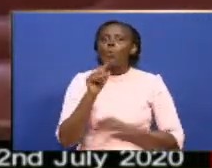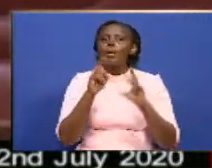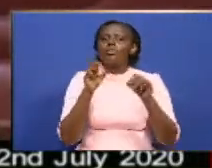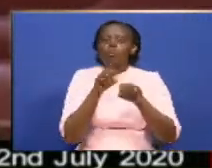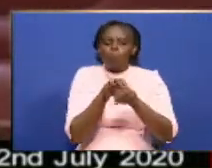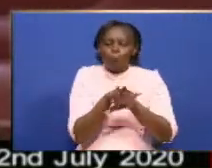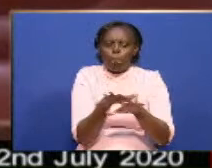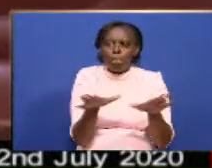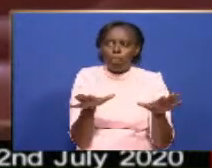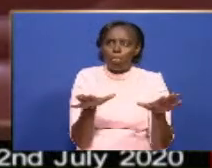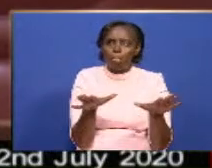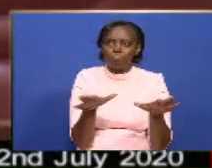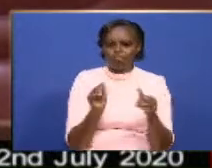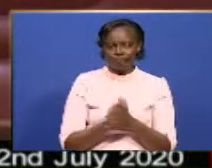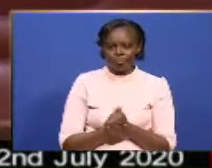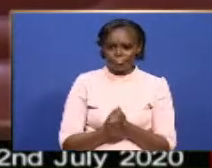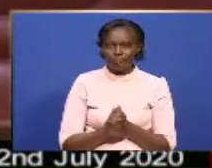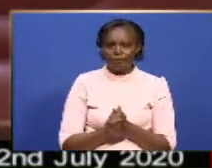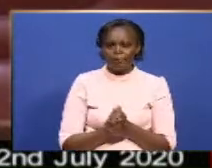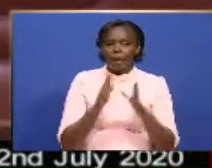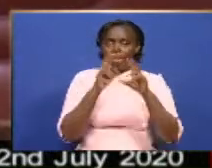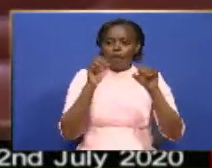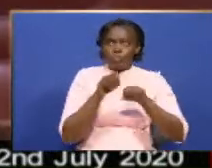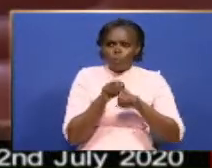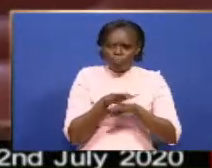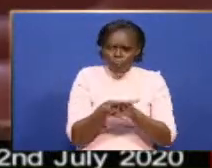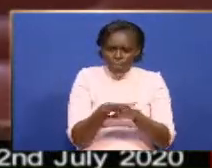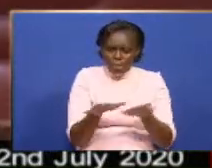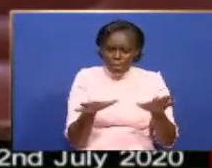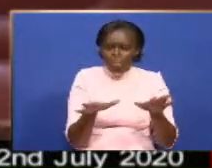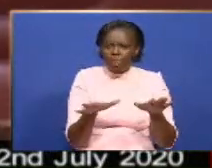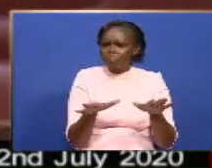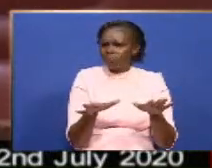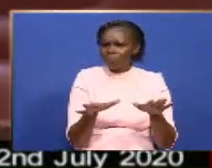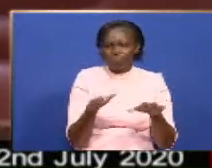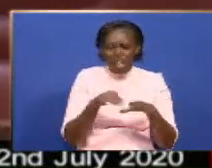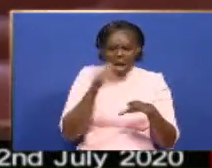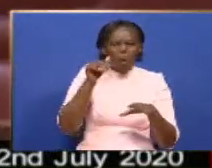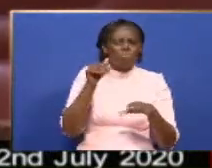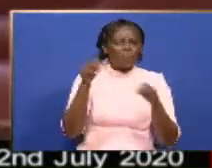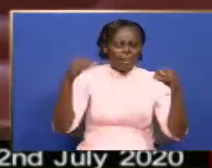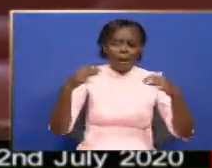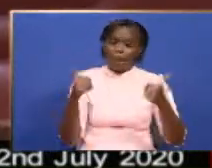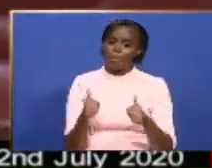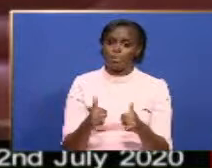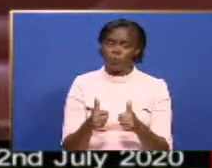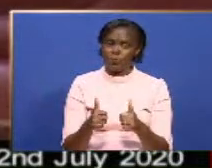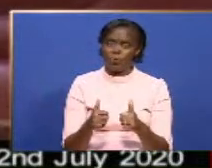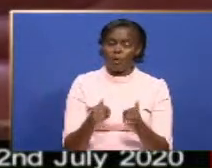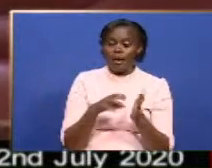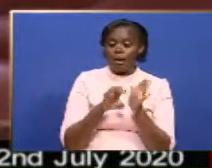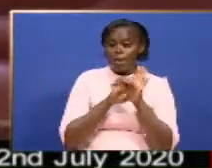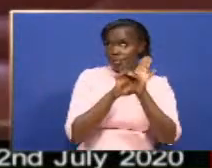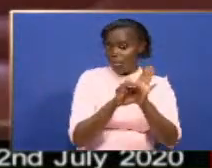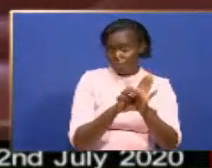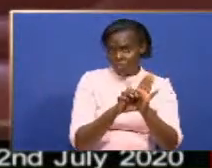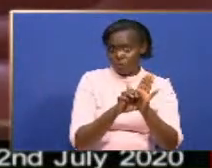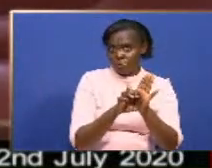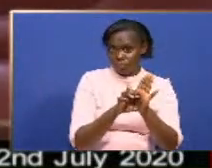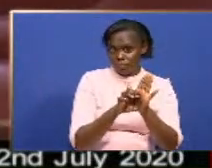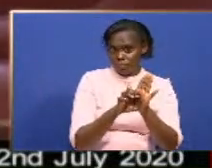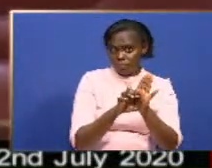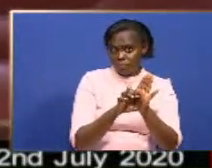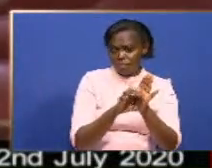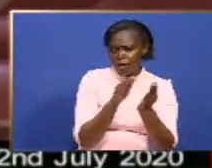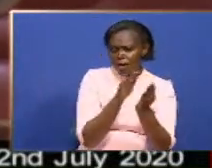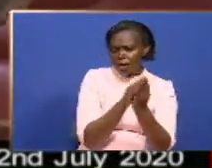integration. In the issue of integration, it doesn't come out clearly. For instance, keeping